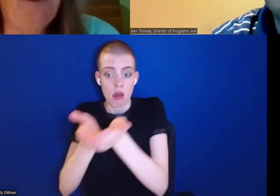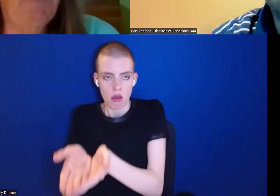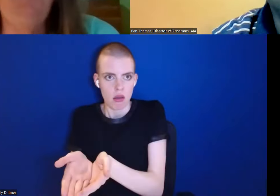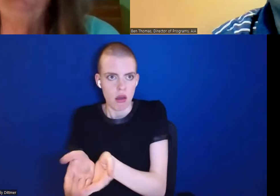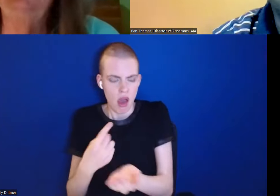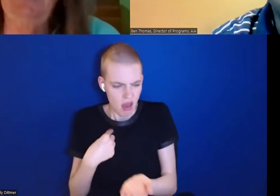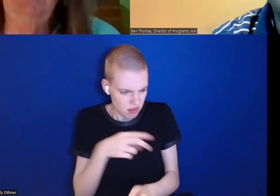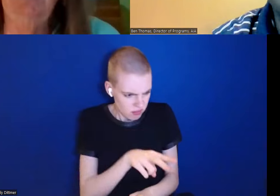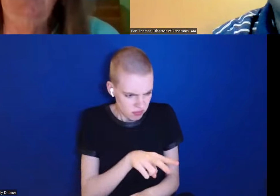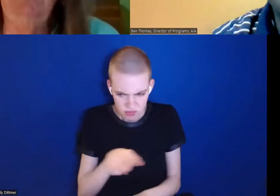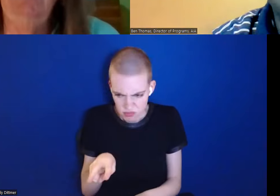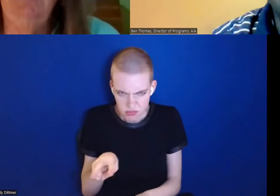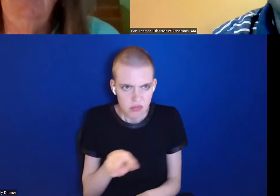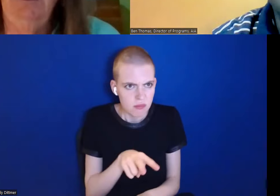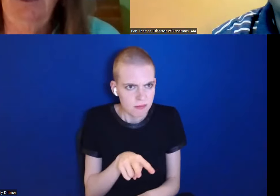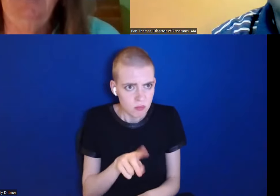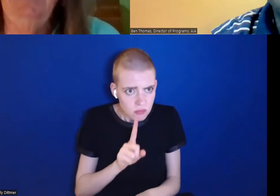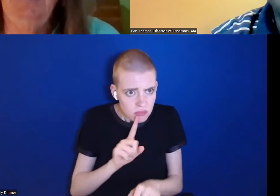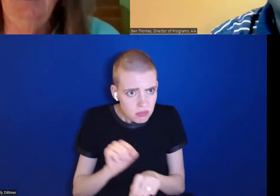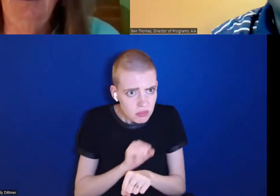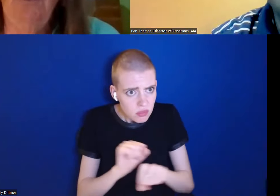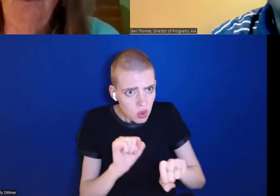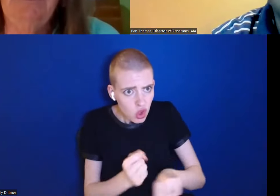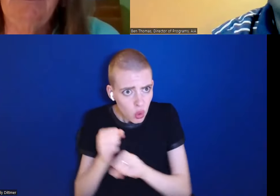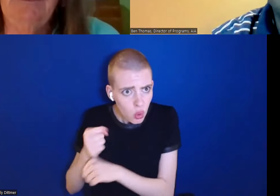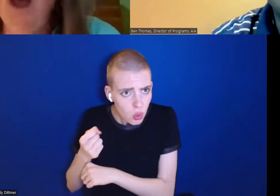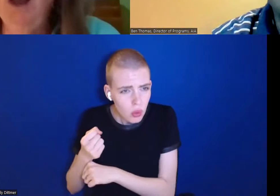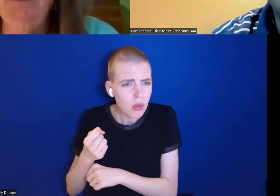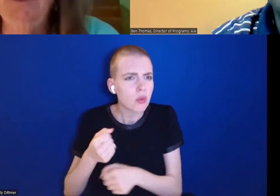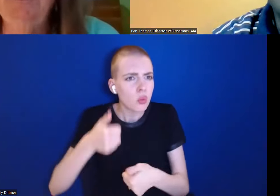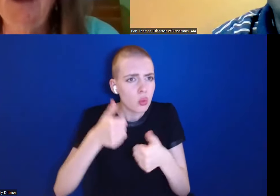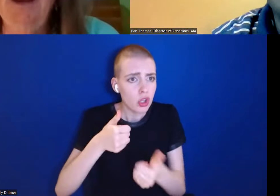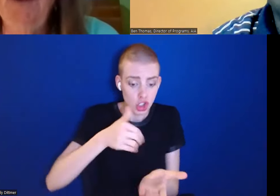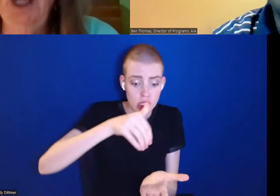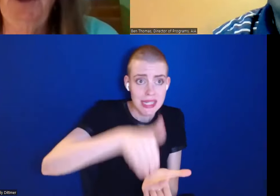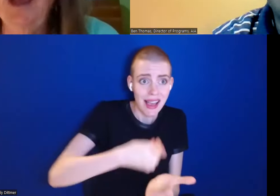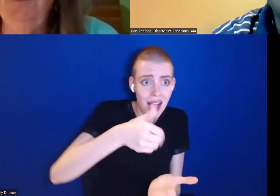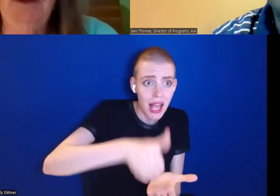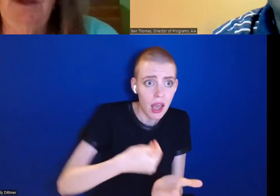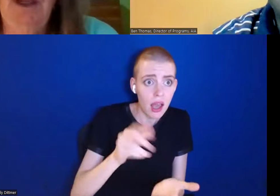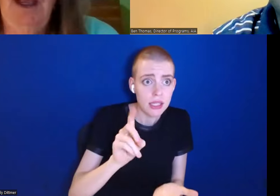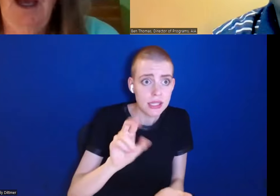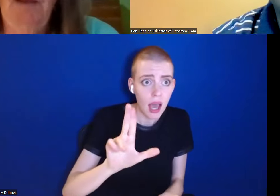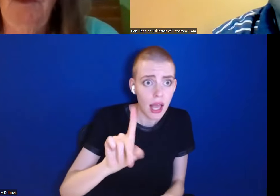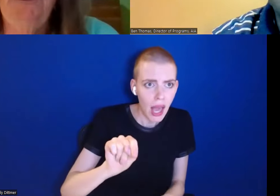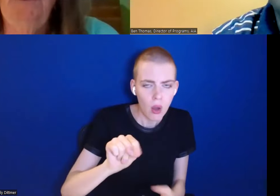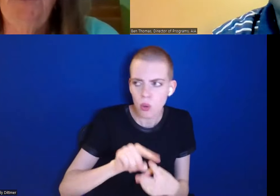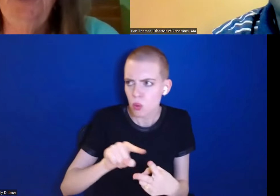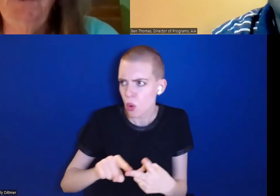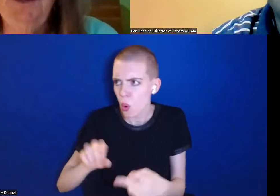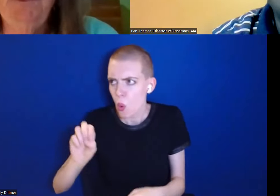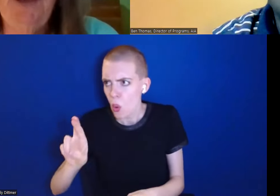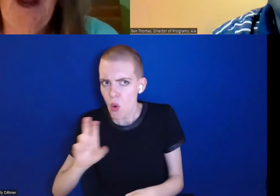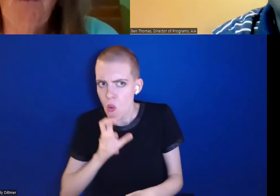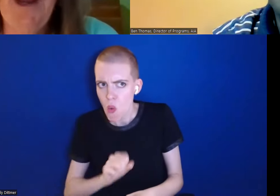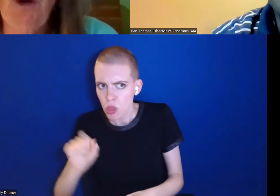what's the difference between a dugout canoe and an old log that's kind of hollowed out? So the first thing